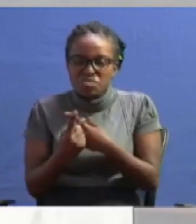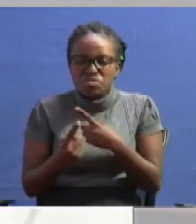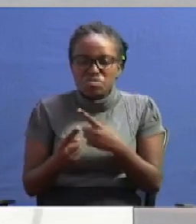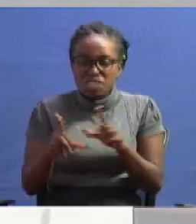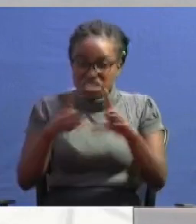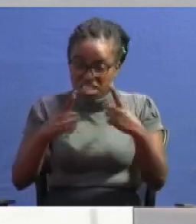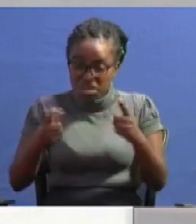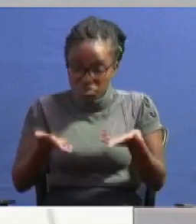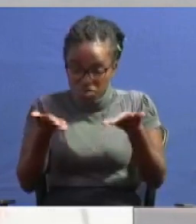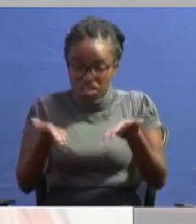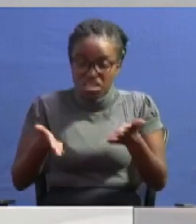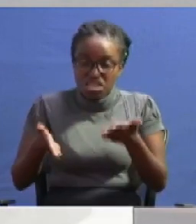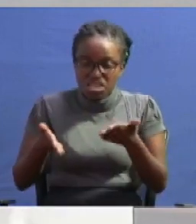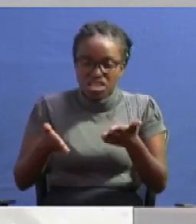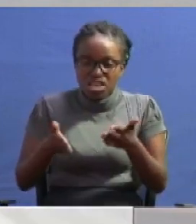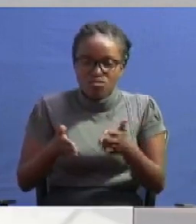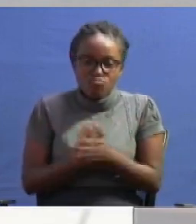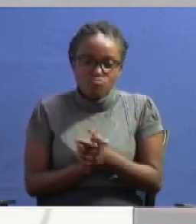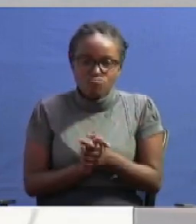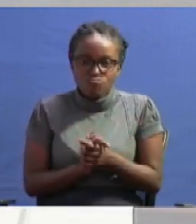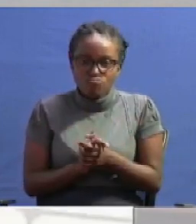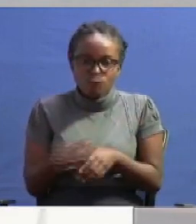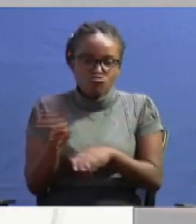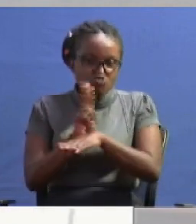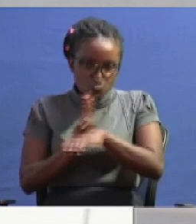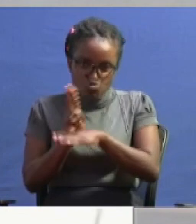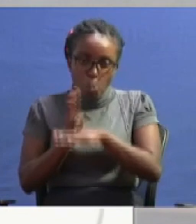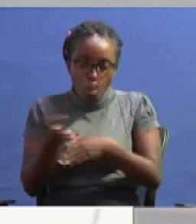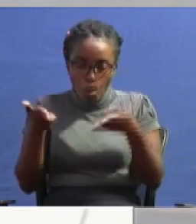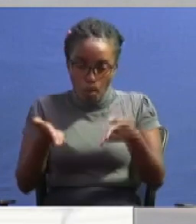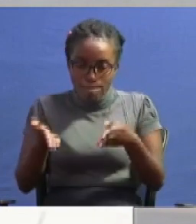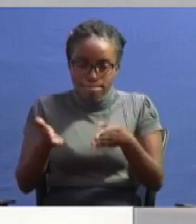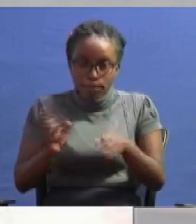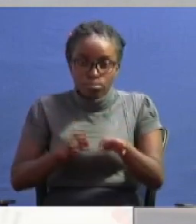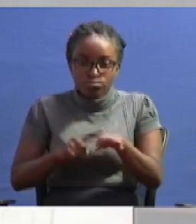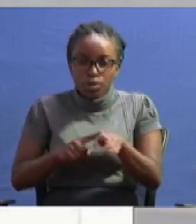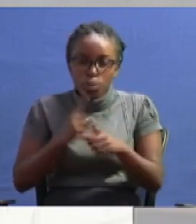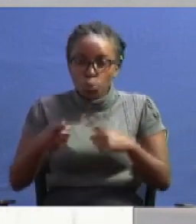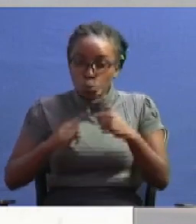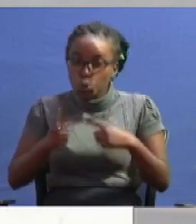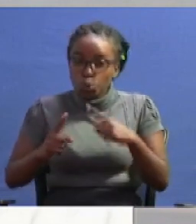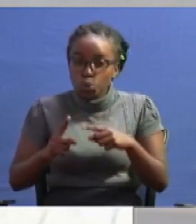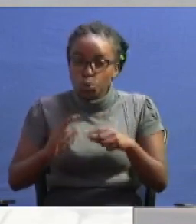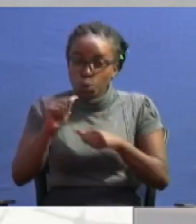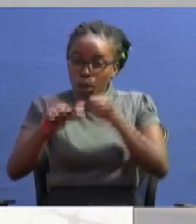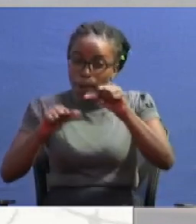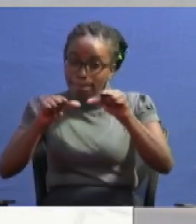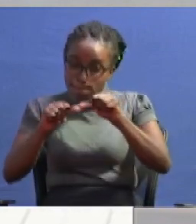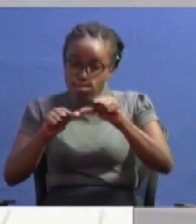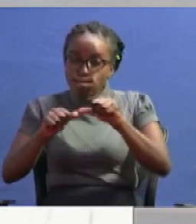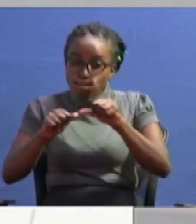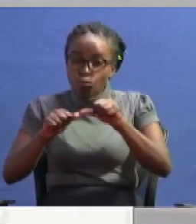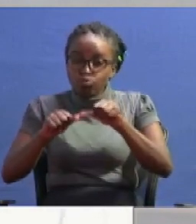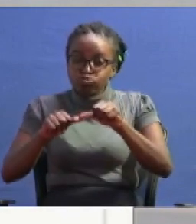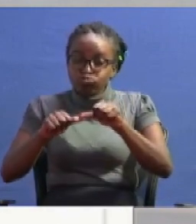maybe hear him talk about maybe a couple of months ago. Now he's talking about the Mount Kenya unity and